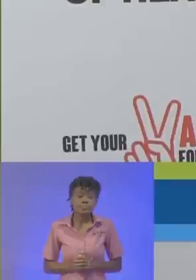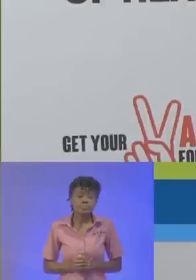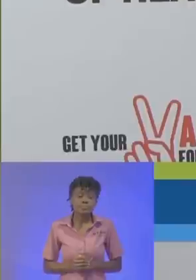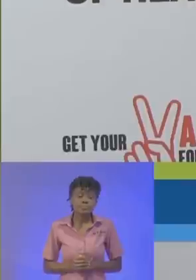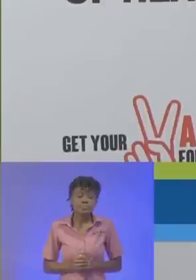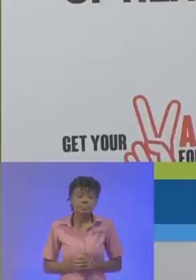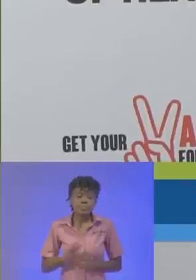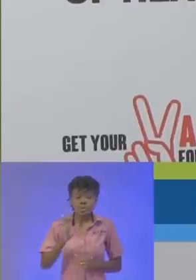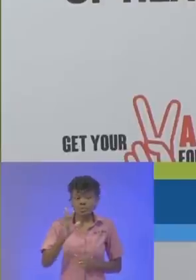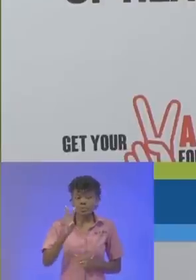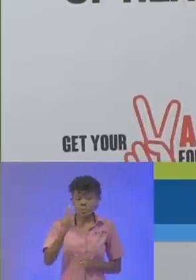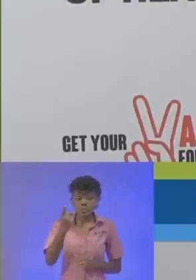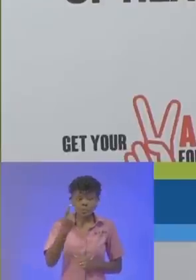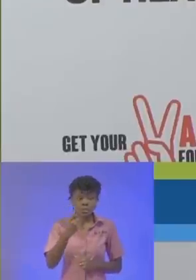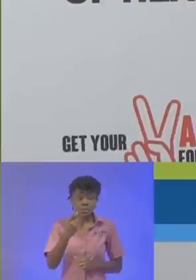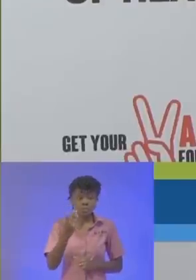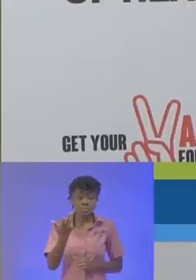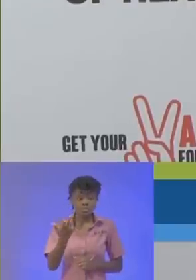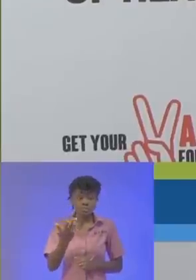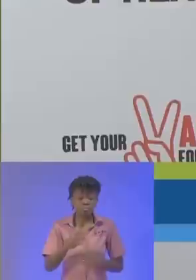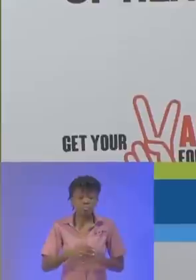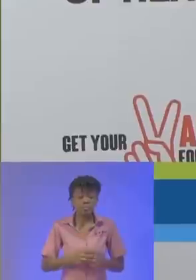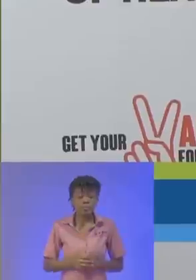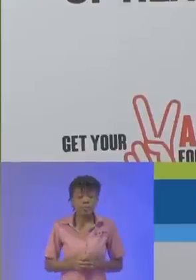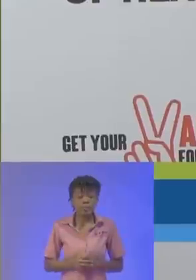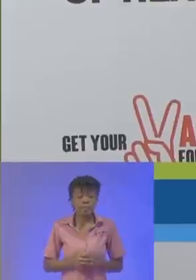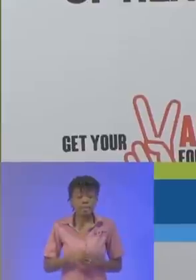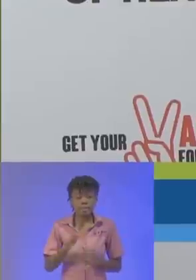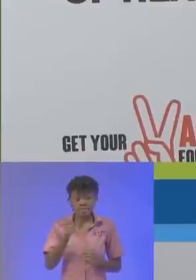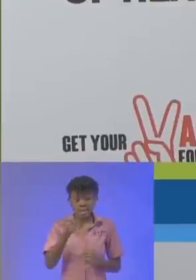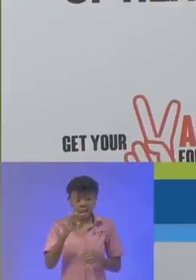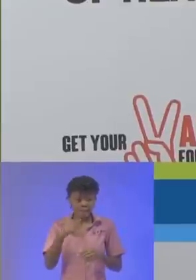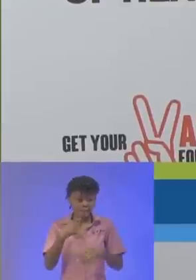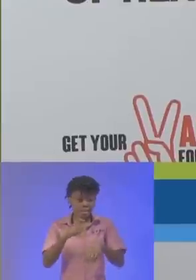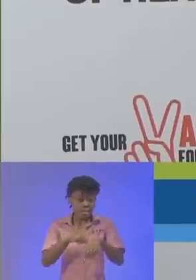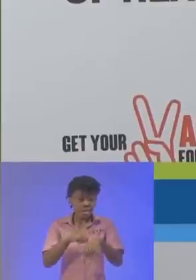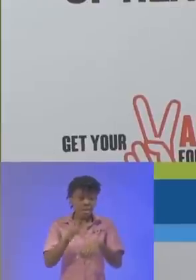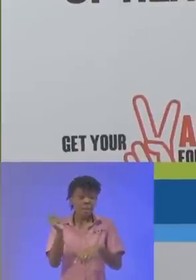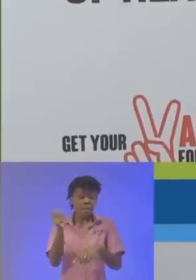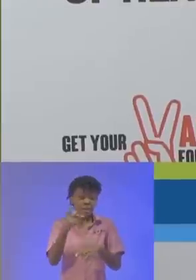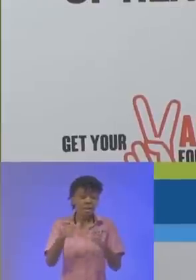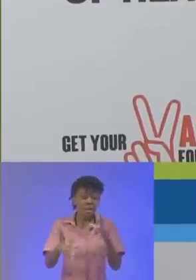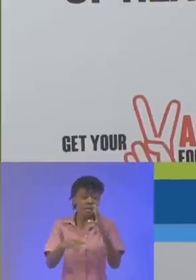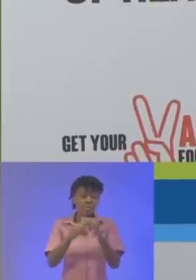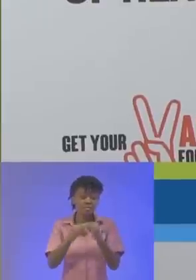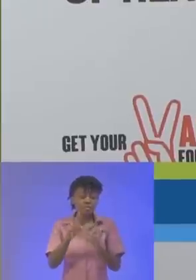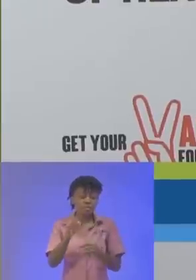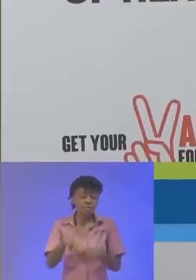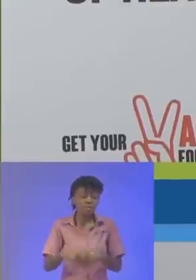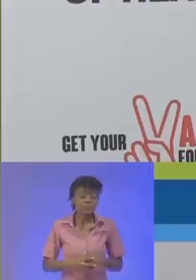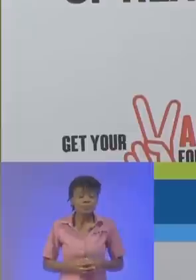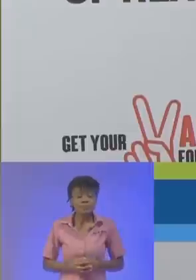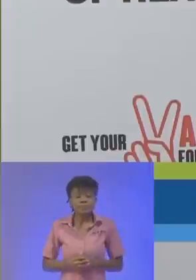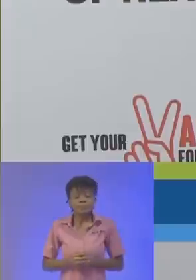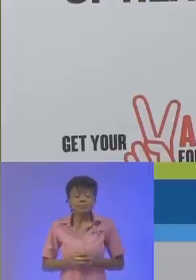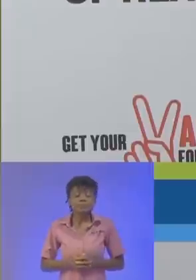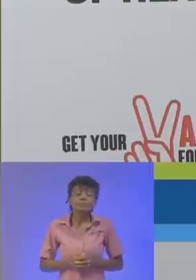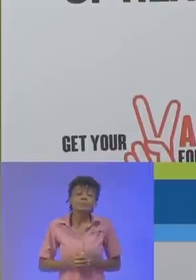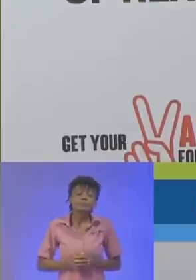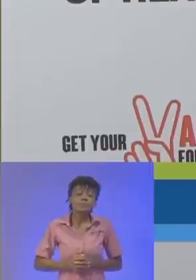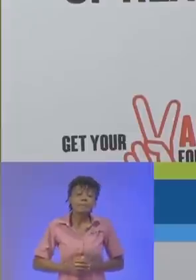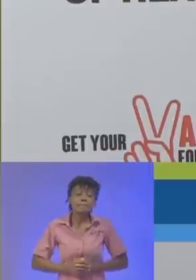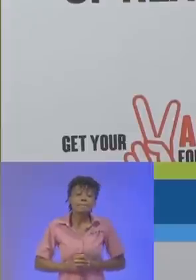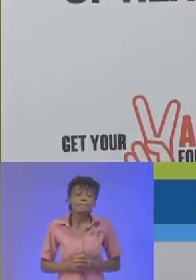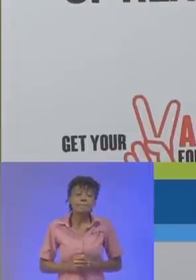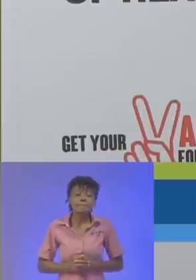and we ask you to be brief so that we may field as many questions as possible from your colleagues. We begin with questions